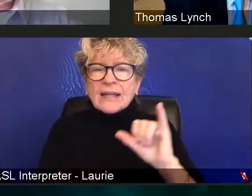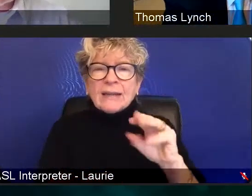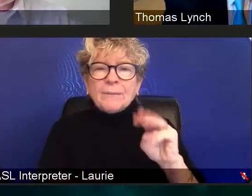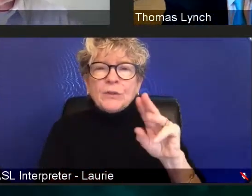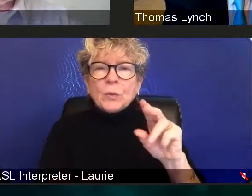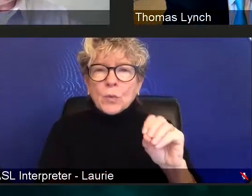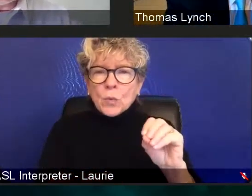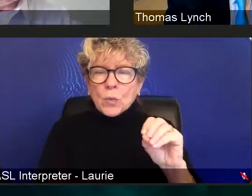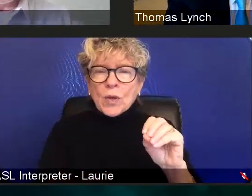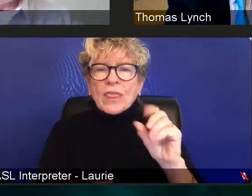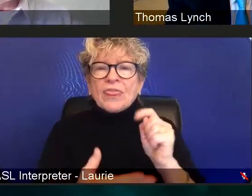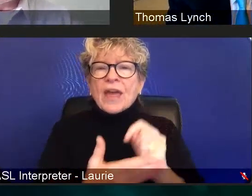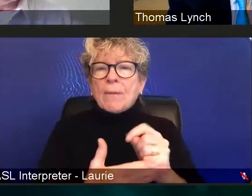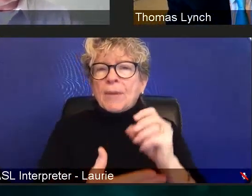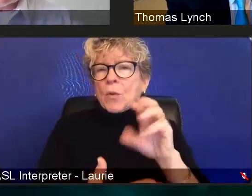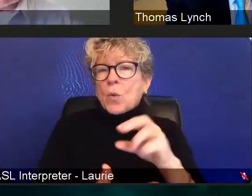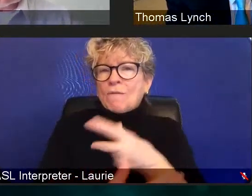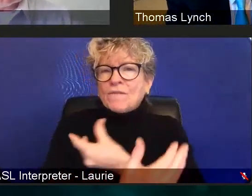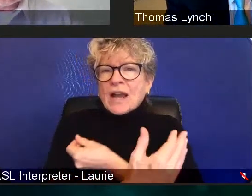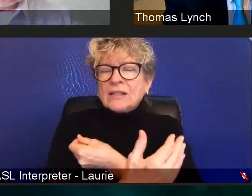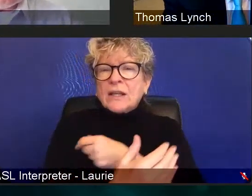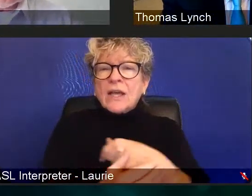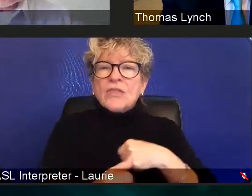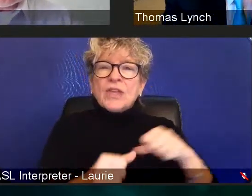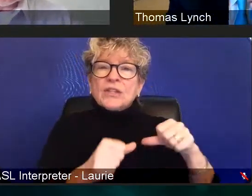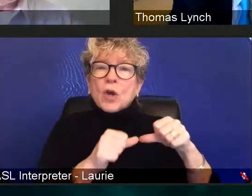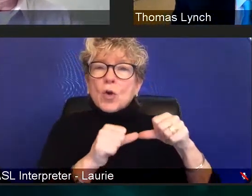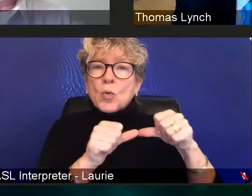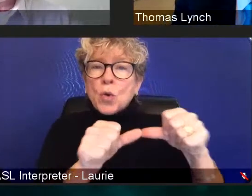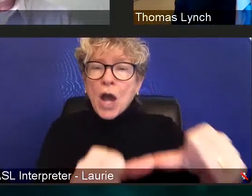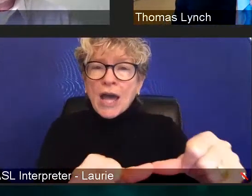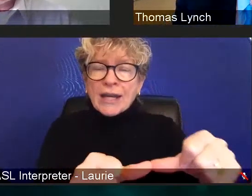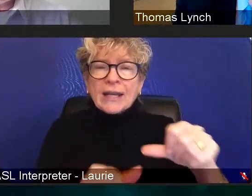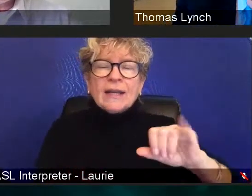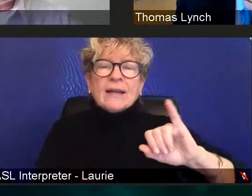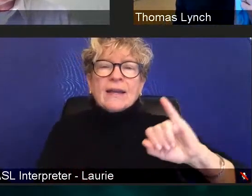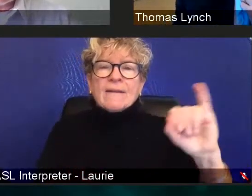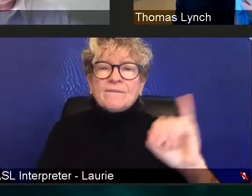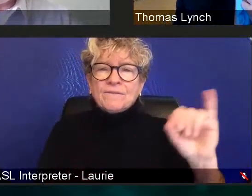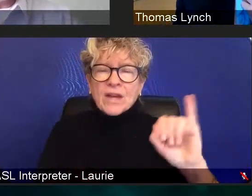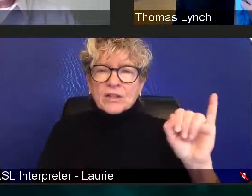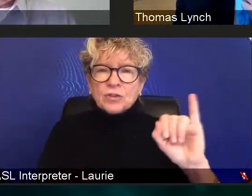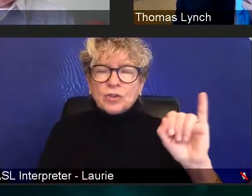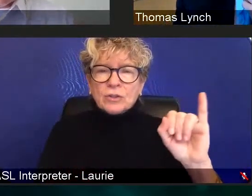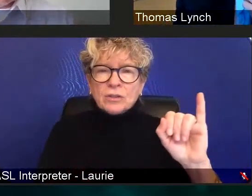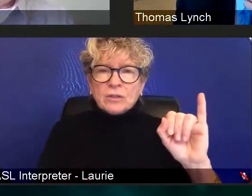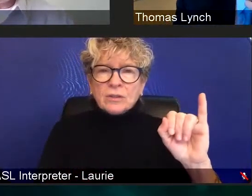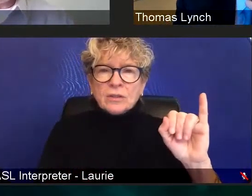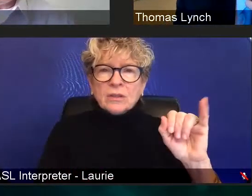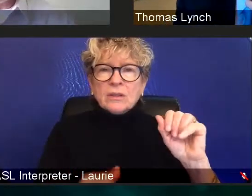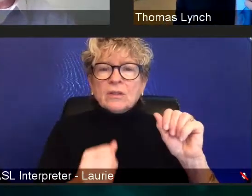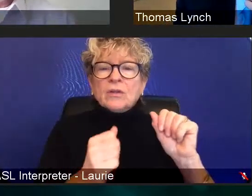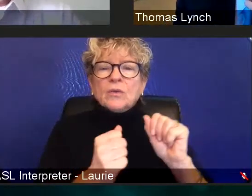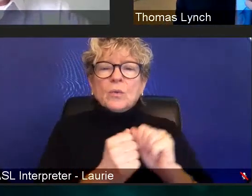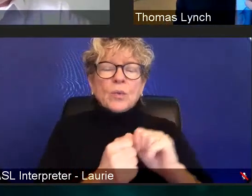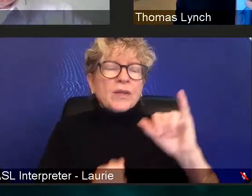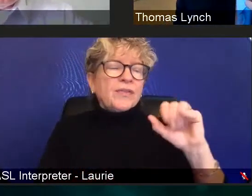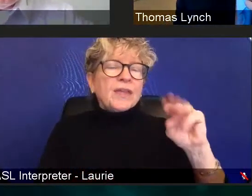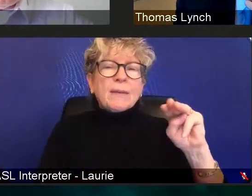vaccination. And this chronic, more long-term infection with the immune